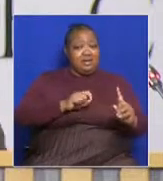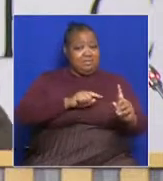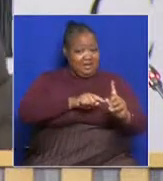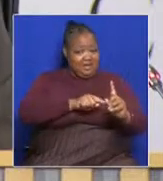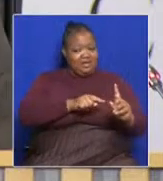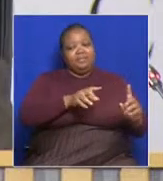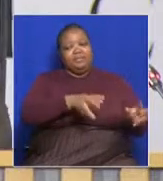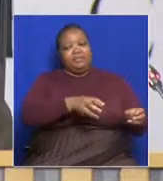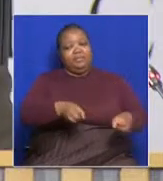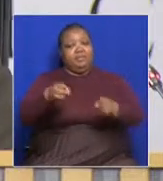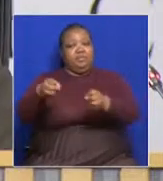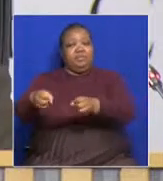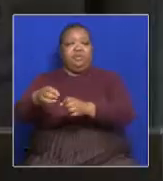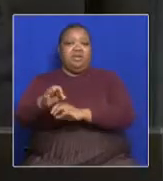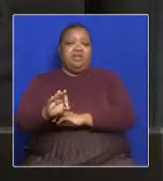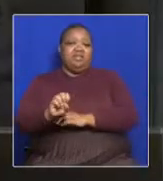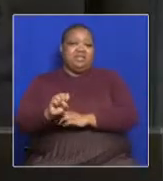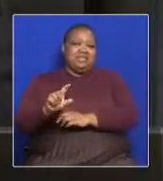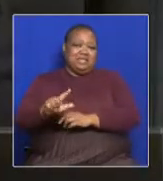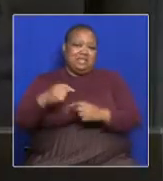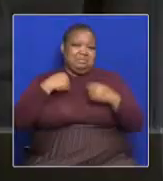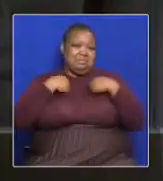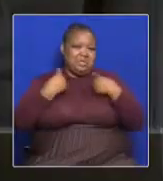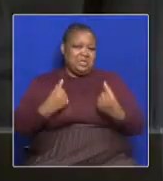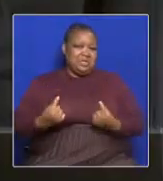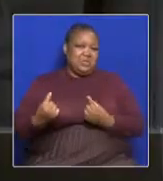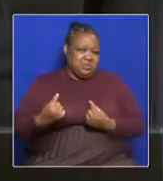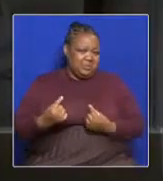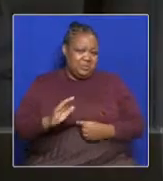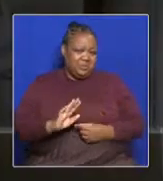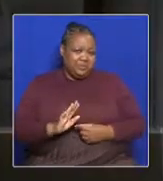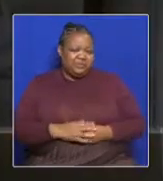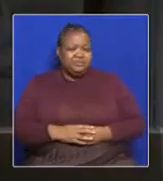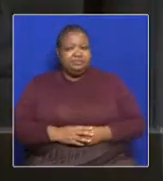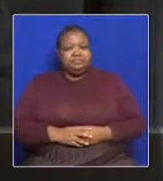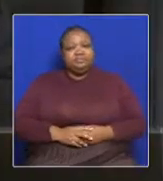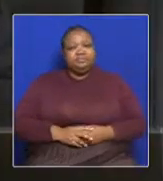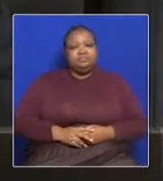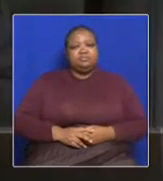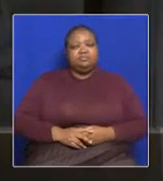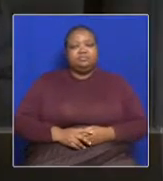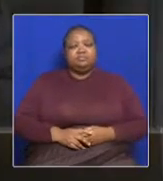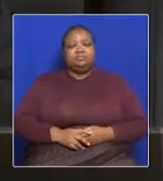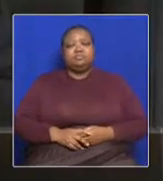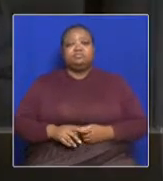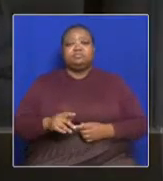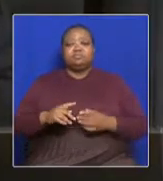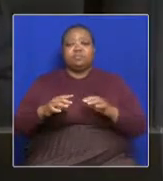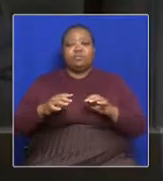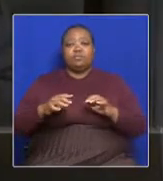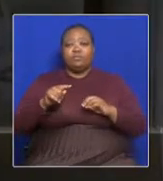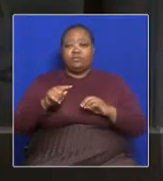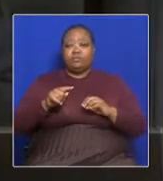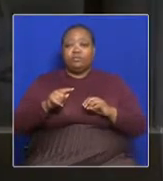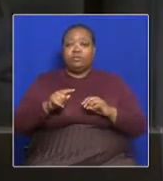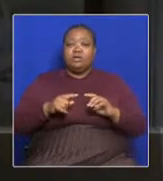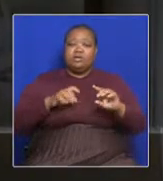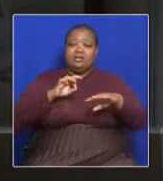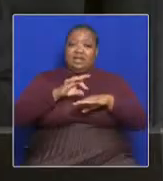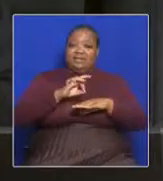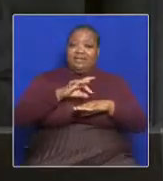Yes. Okay, I think with that last part you have answered what was going to be my next question. You didn't give him advice to